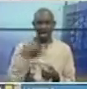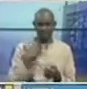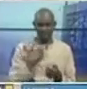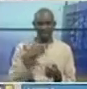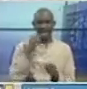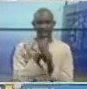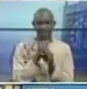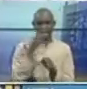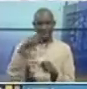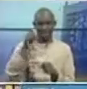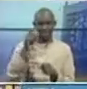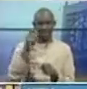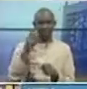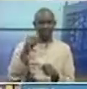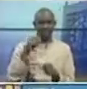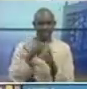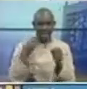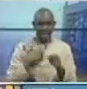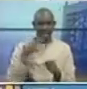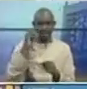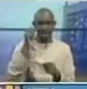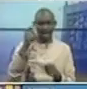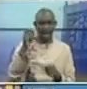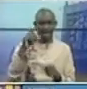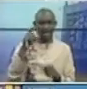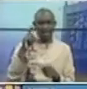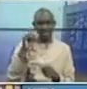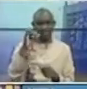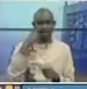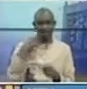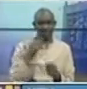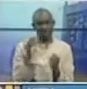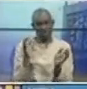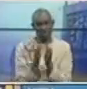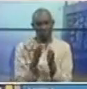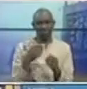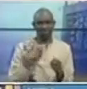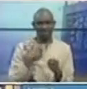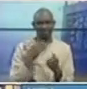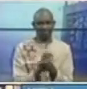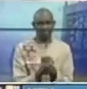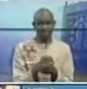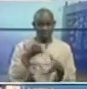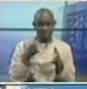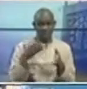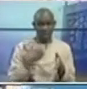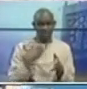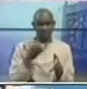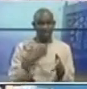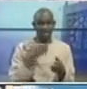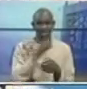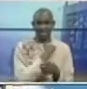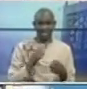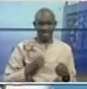ticket, and independent candidate David Makali had relatively low-key final campaigns. Efforts to balance power in the Senate